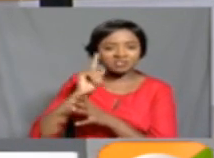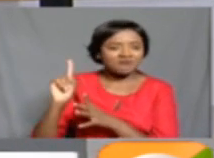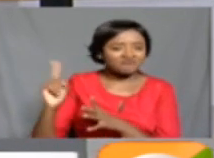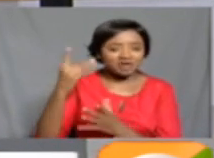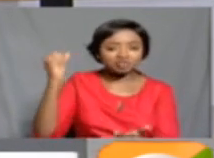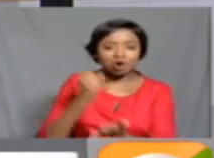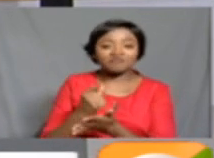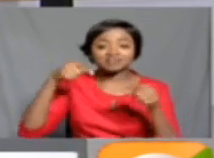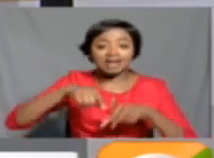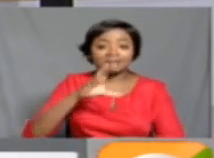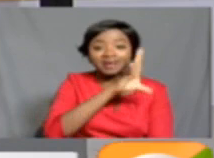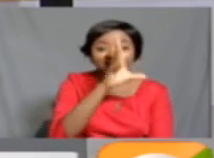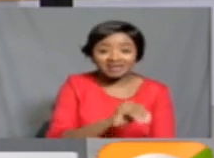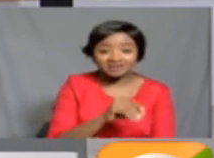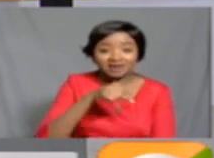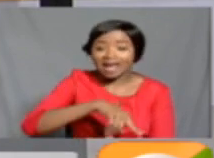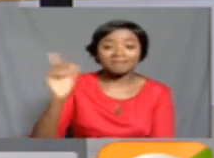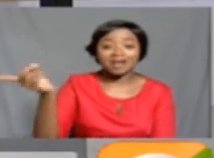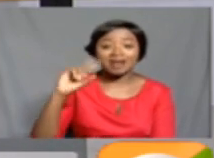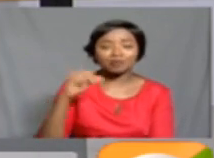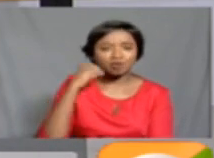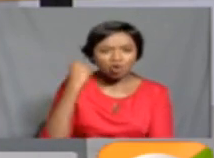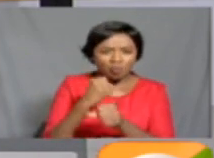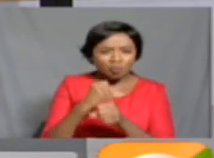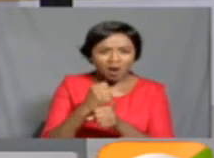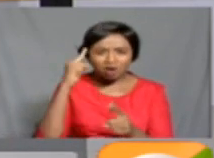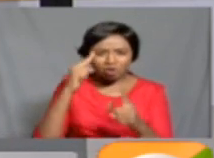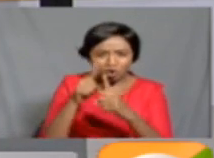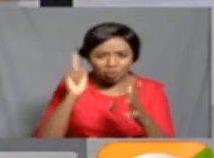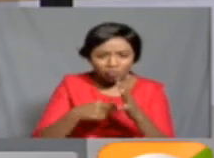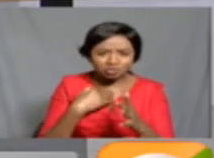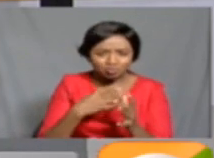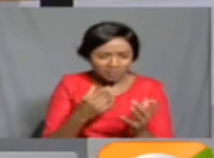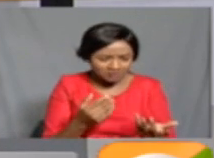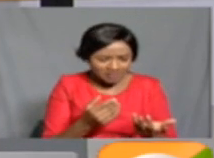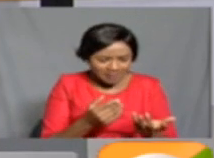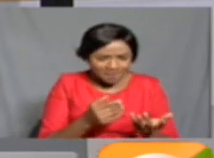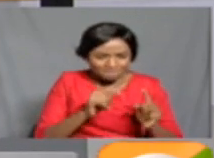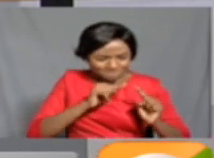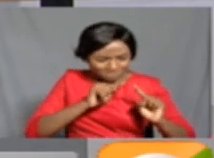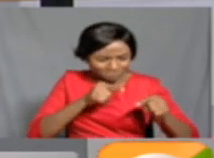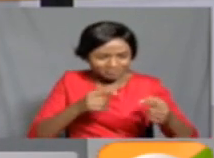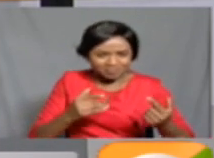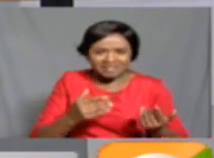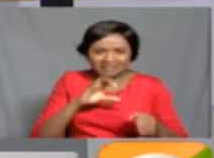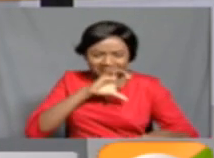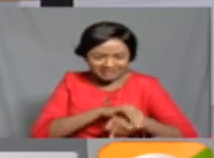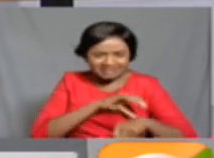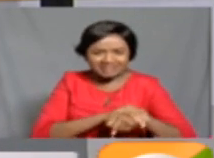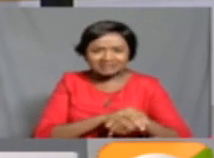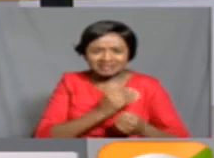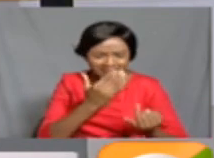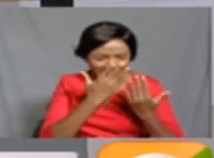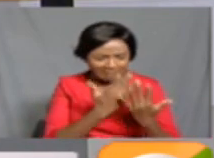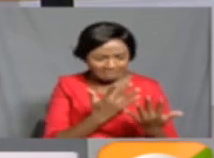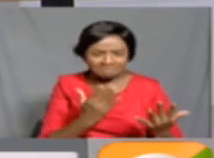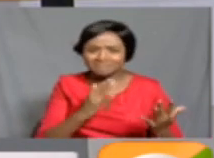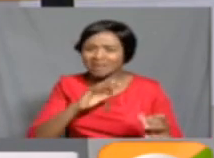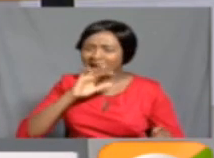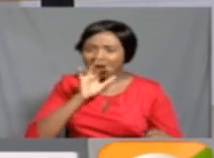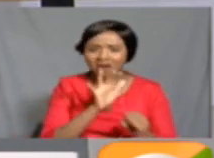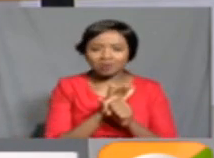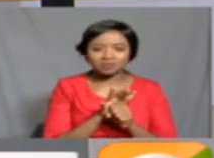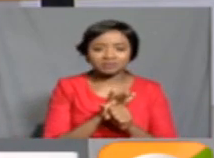in Africa here in Nairobi to work on building quantities. Now, there's also an ongoing horticultural